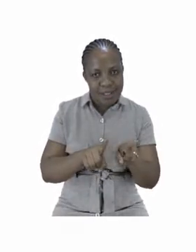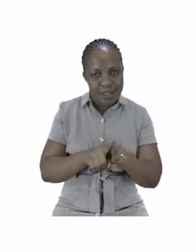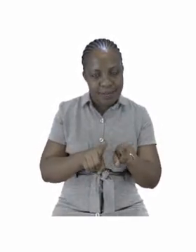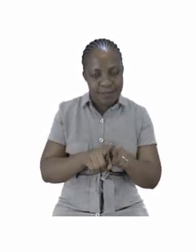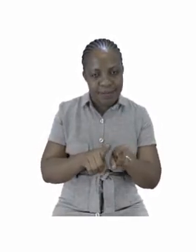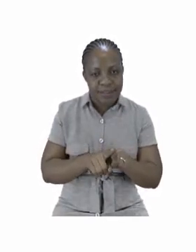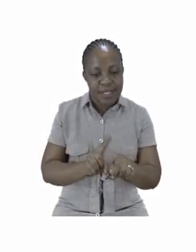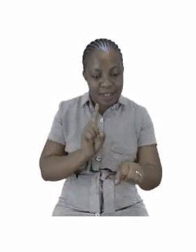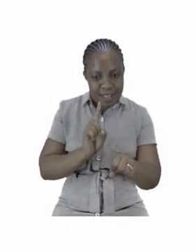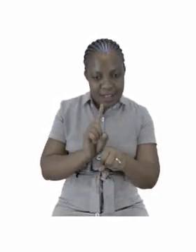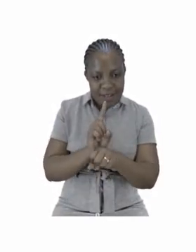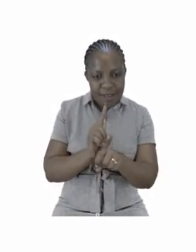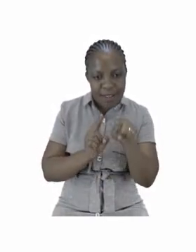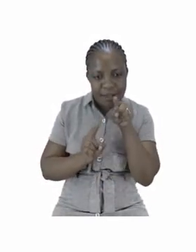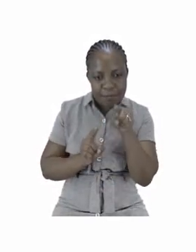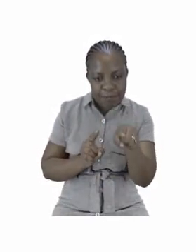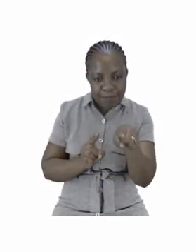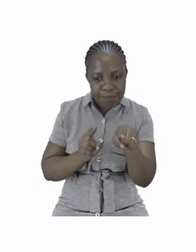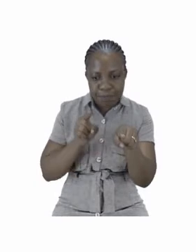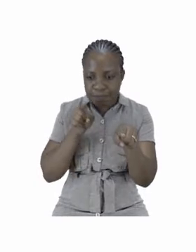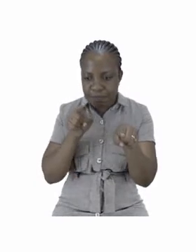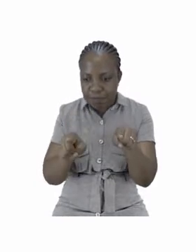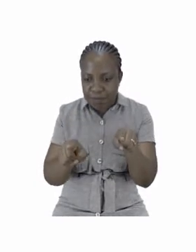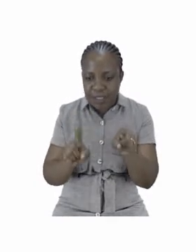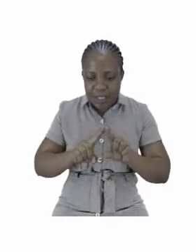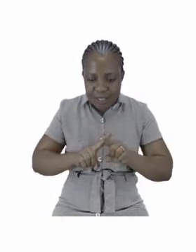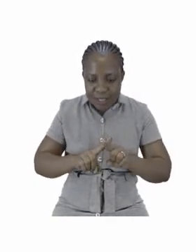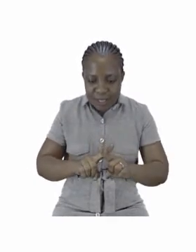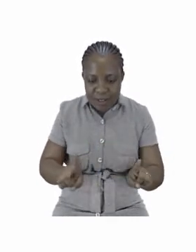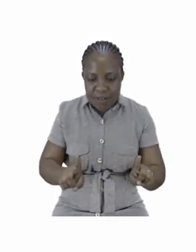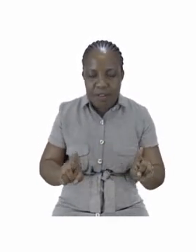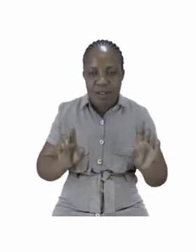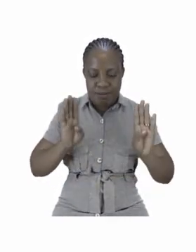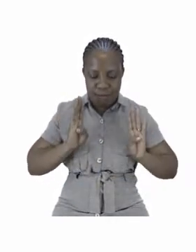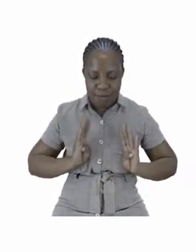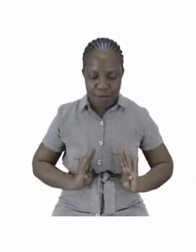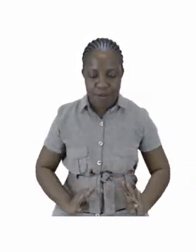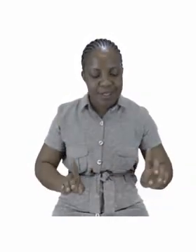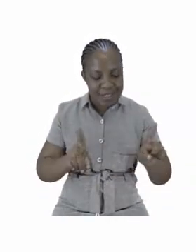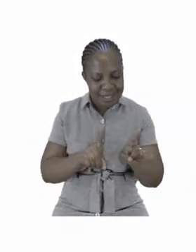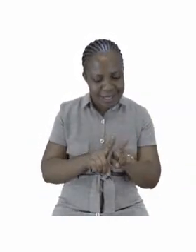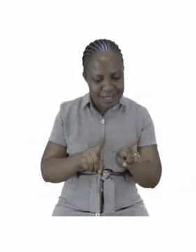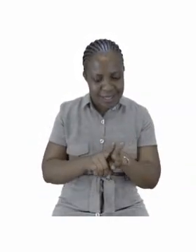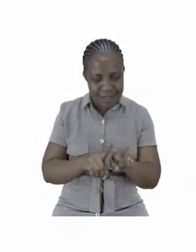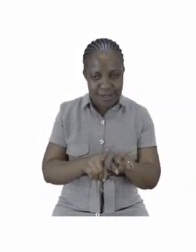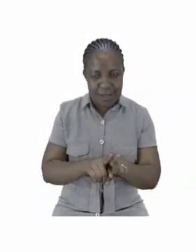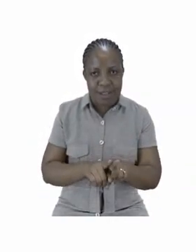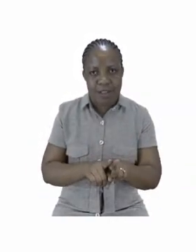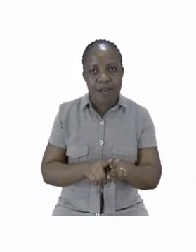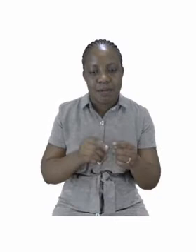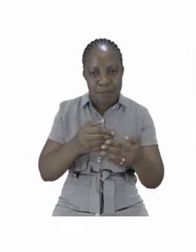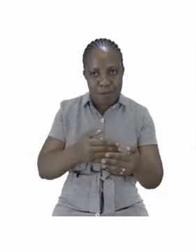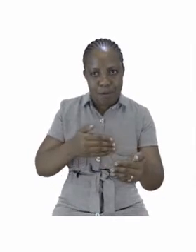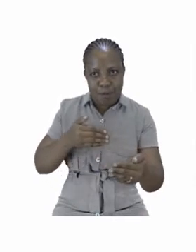to first point out all the body parts like what we did before, and then you